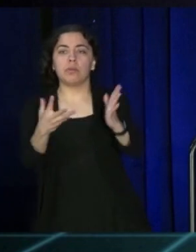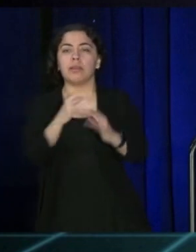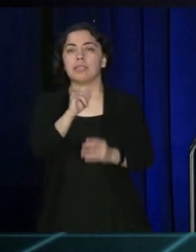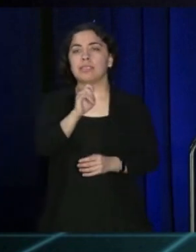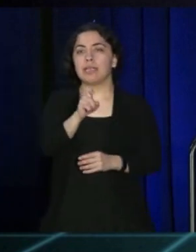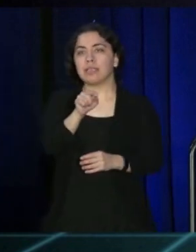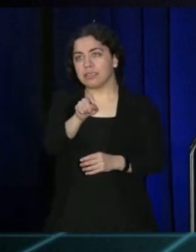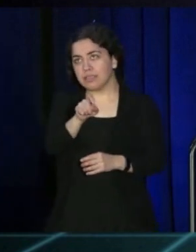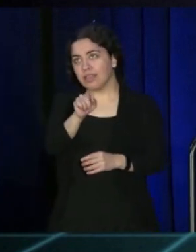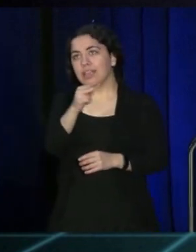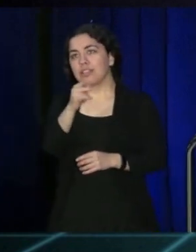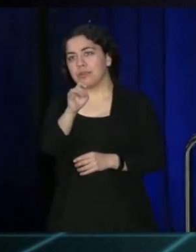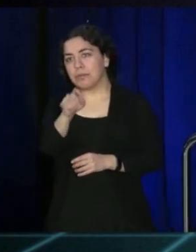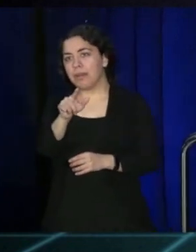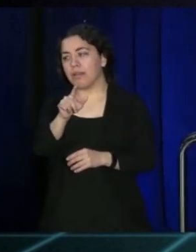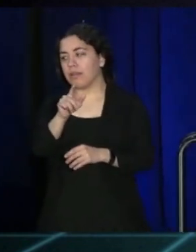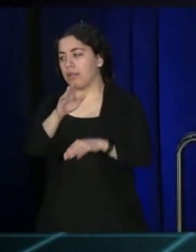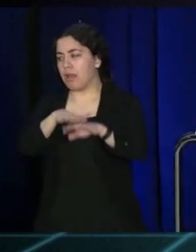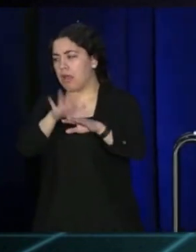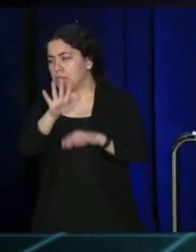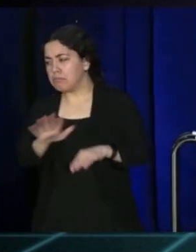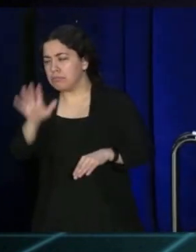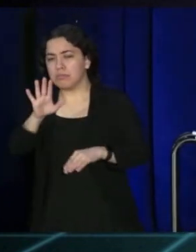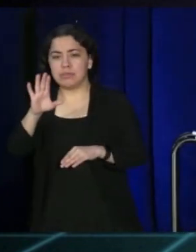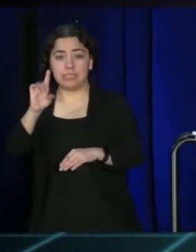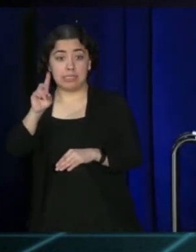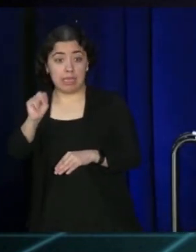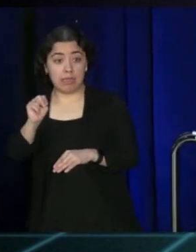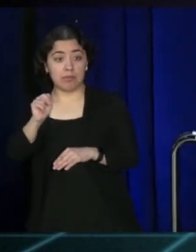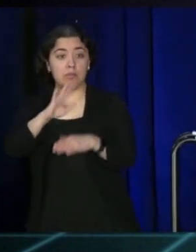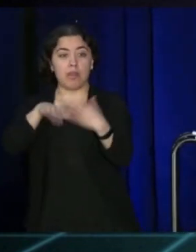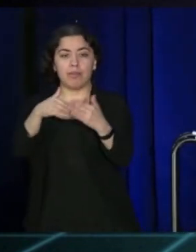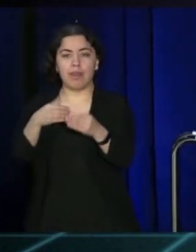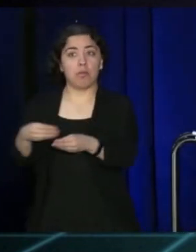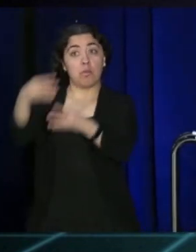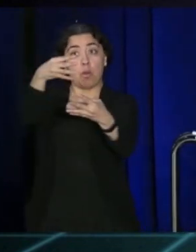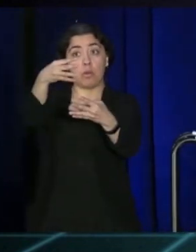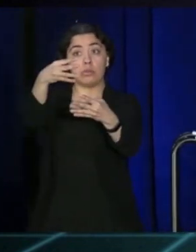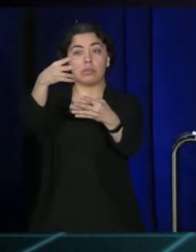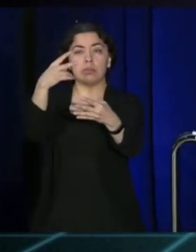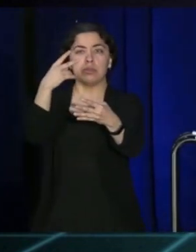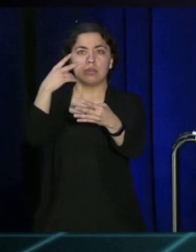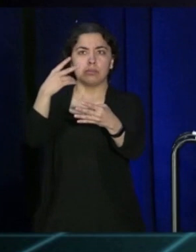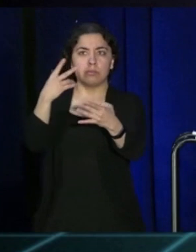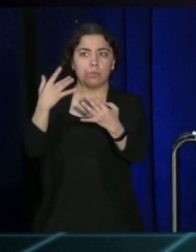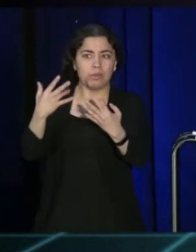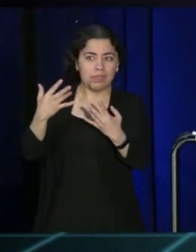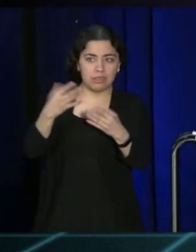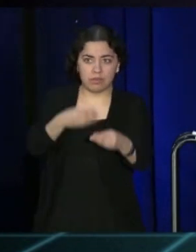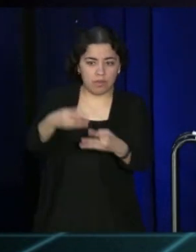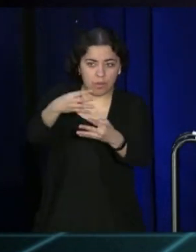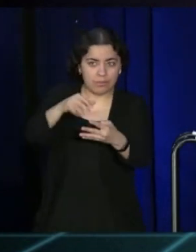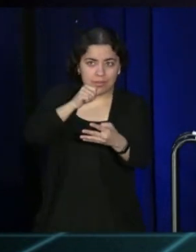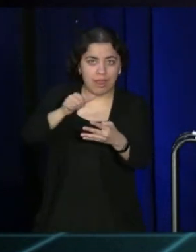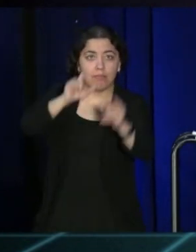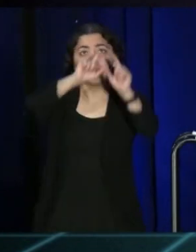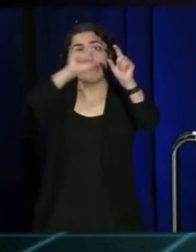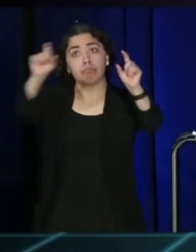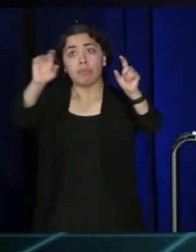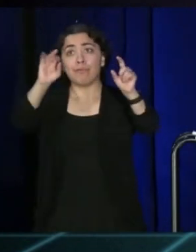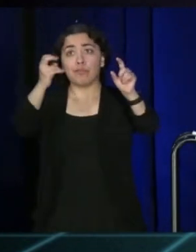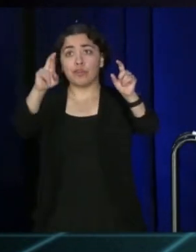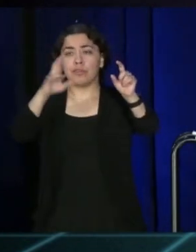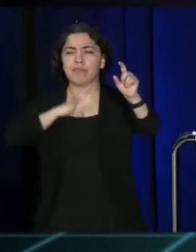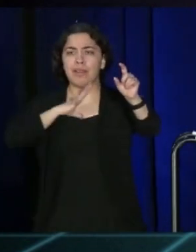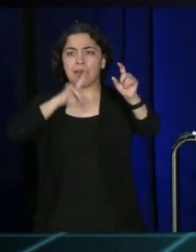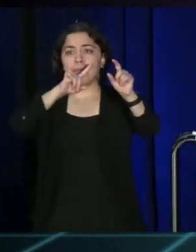a CDN that loads, and all that they can reliably show you is the footer, basically. And then they load in the rest of the